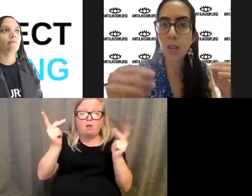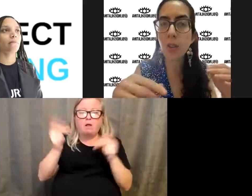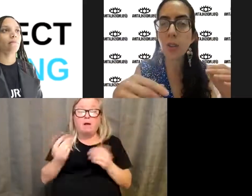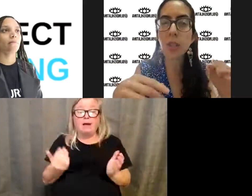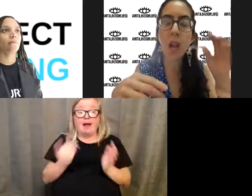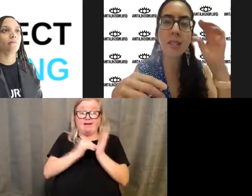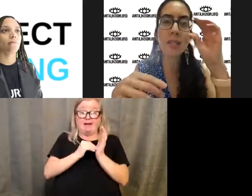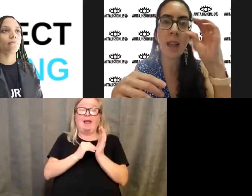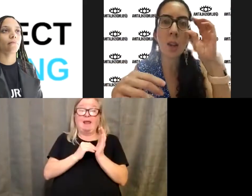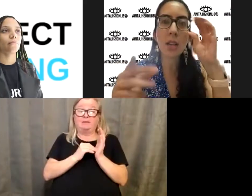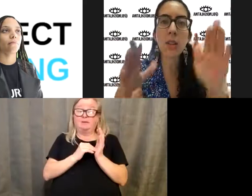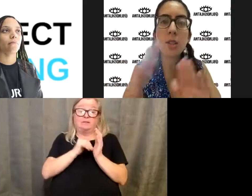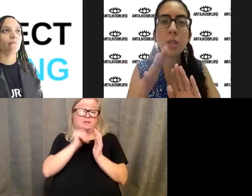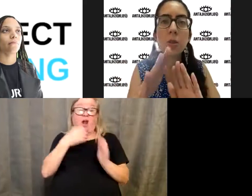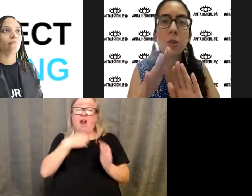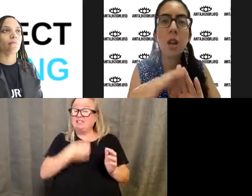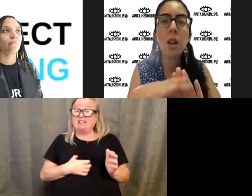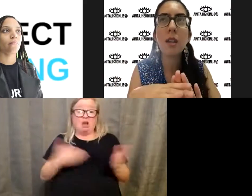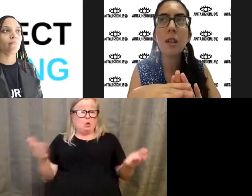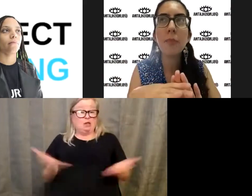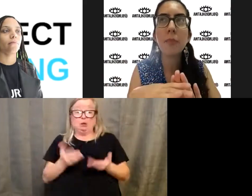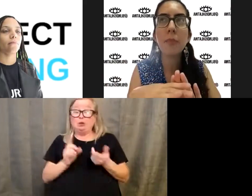again, there's not a desire here to